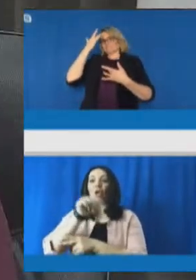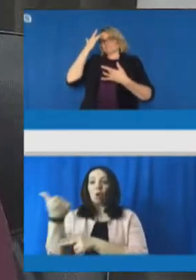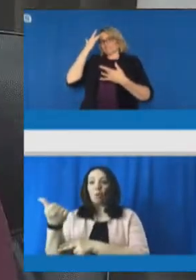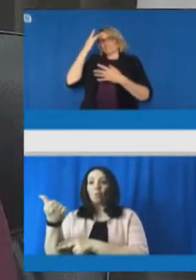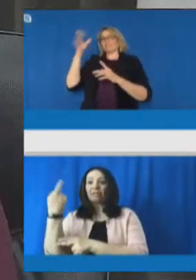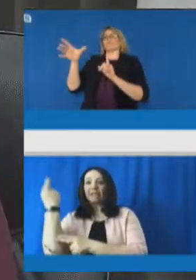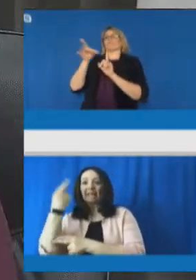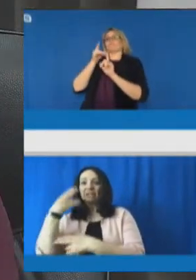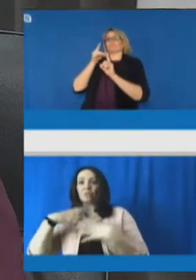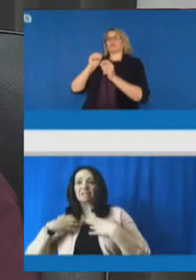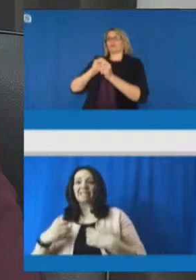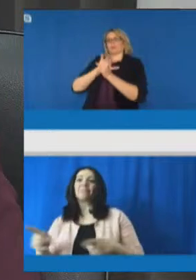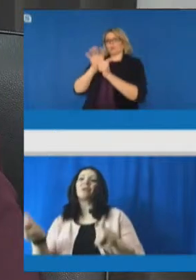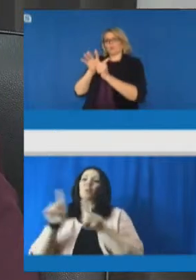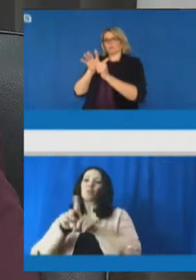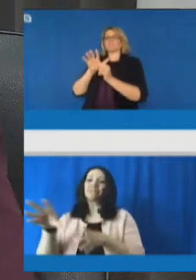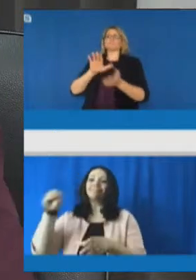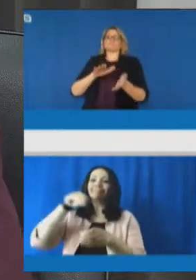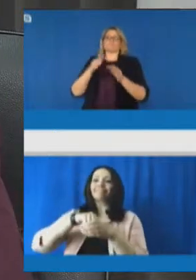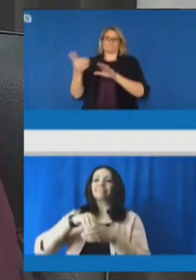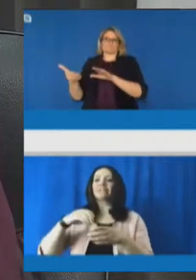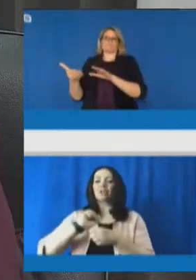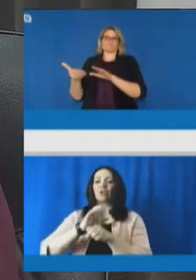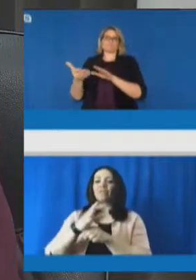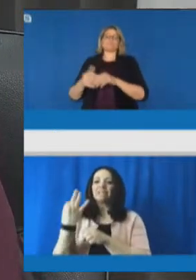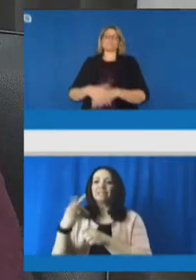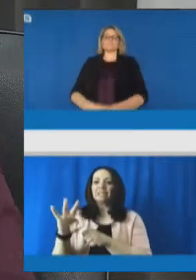les personnes touchées par ce décès tragique.